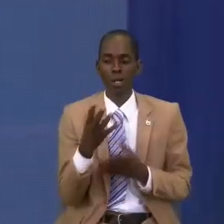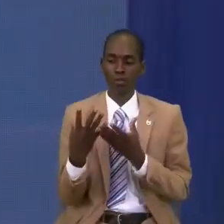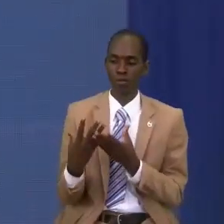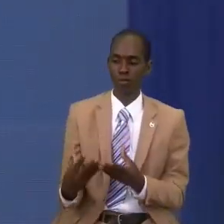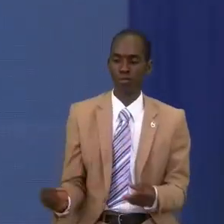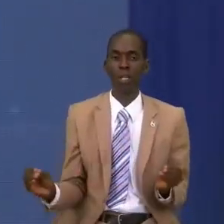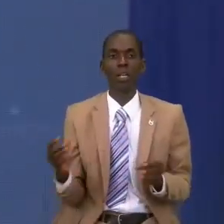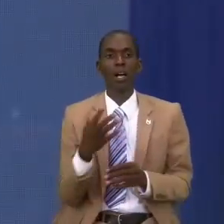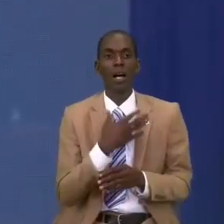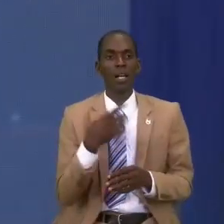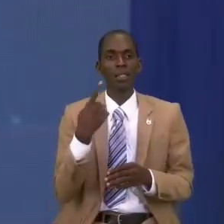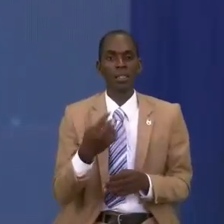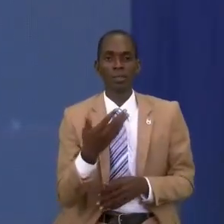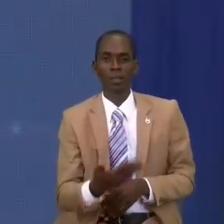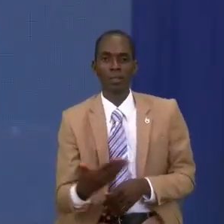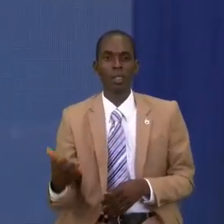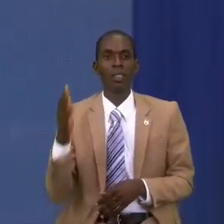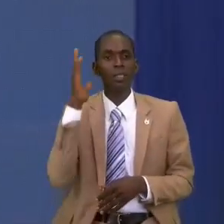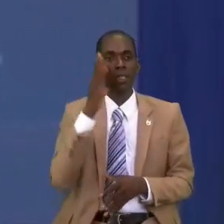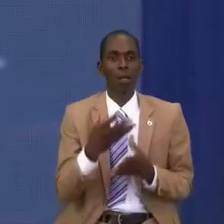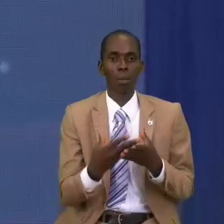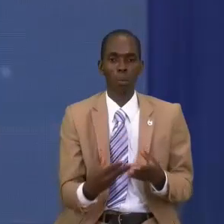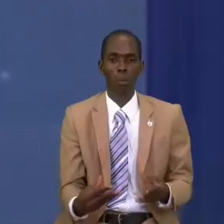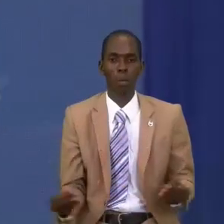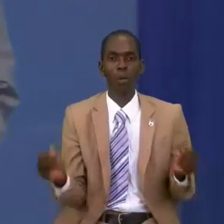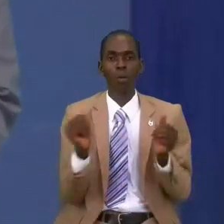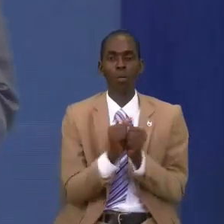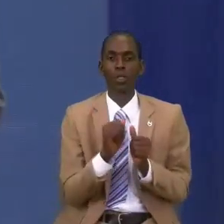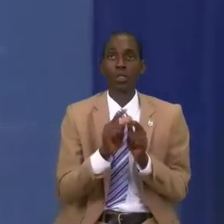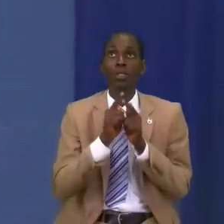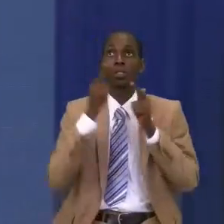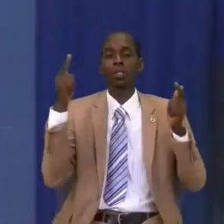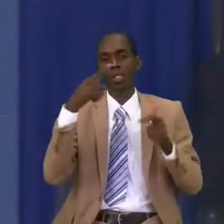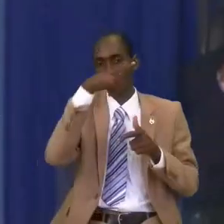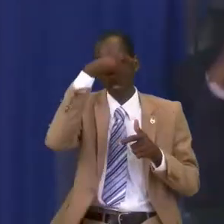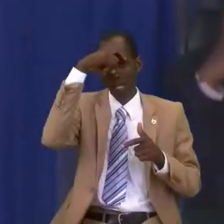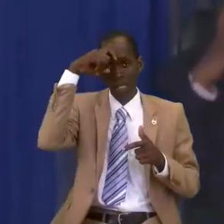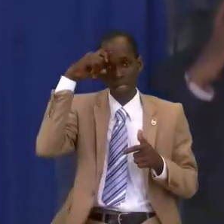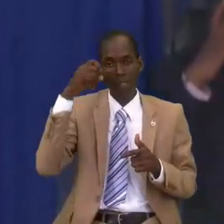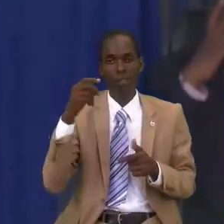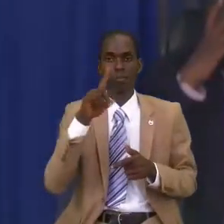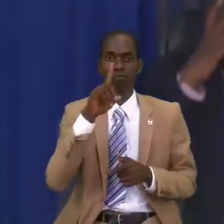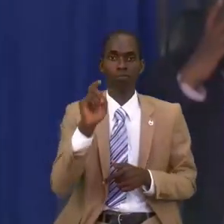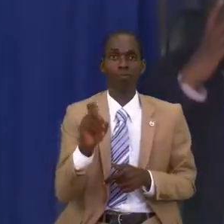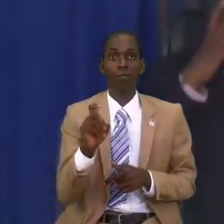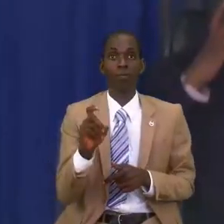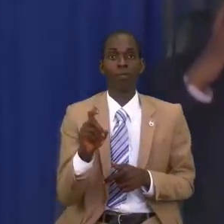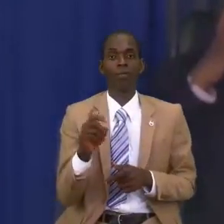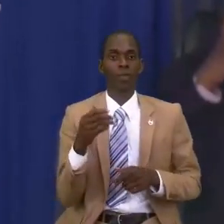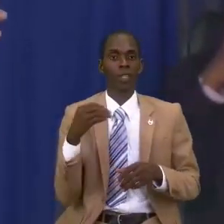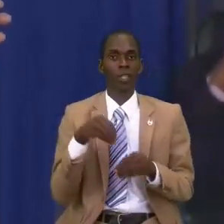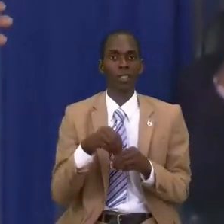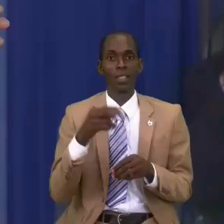melt with fervent heat. Verse 13, in verse 13, nevertheless, we, according to